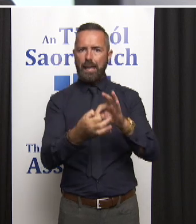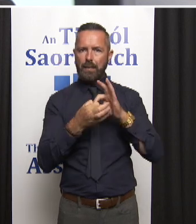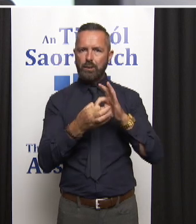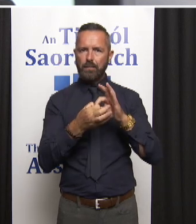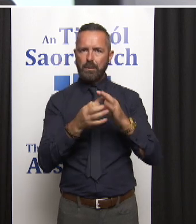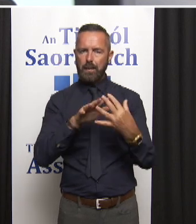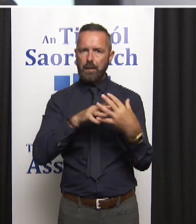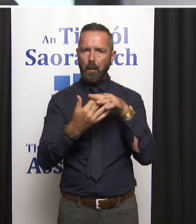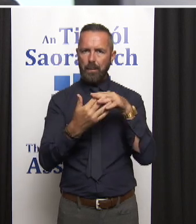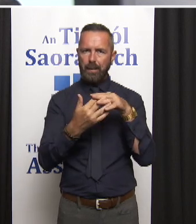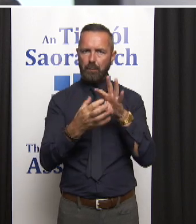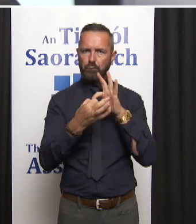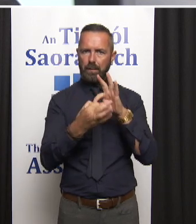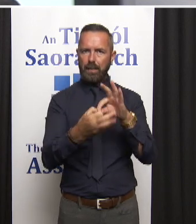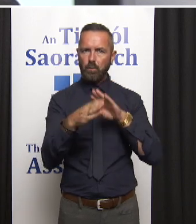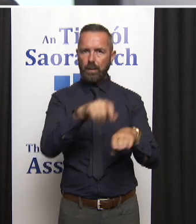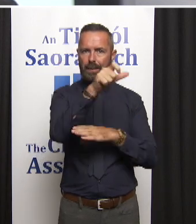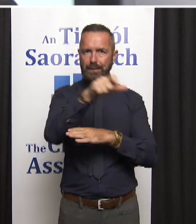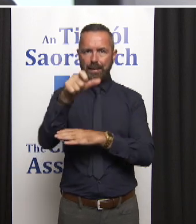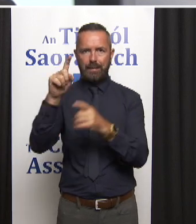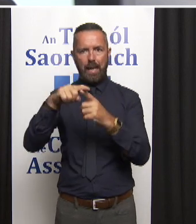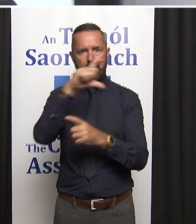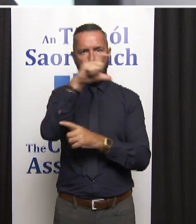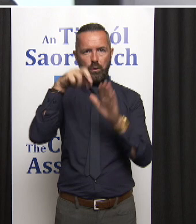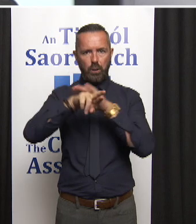set of relationships between citizen and